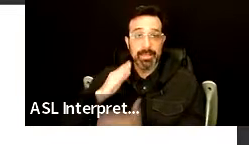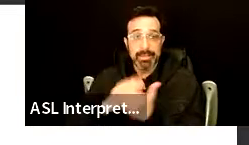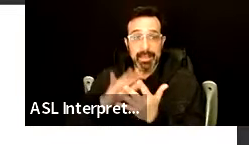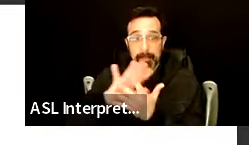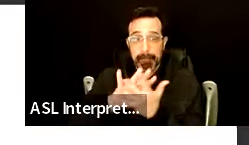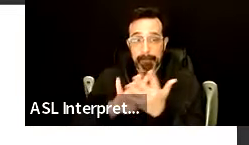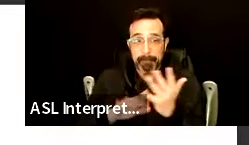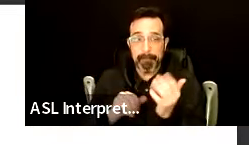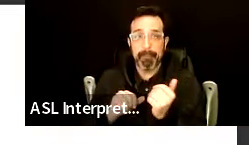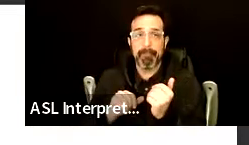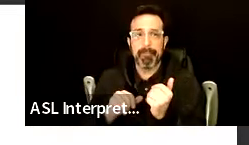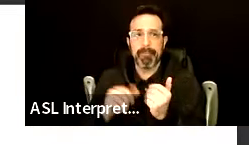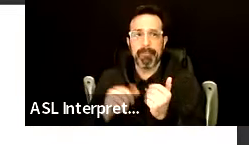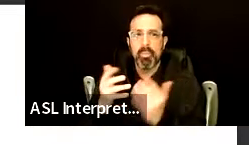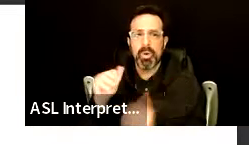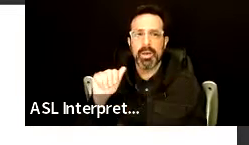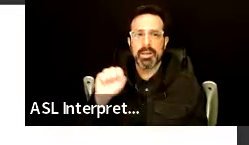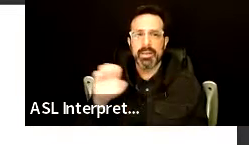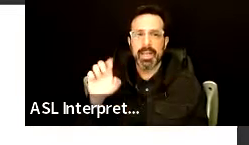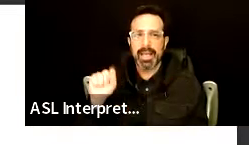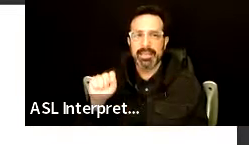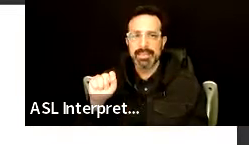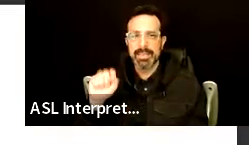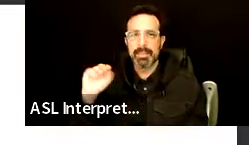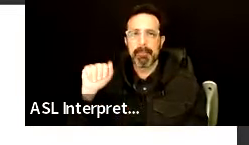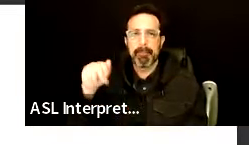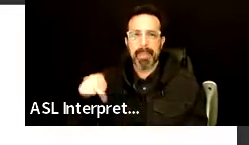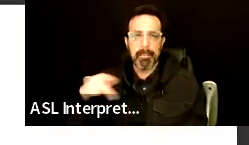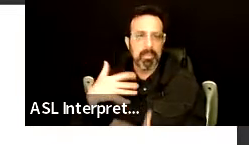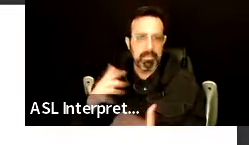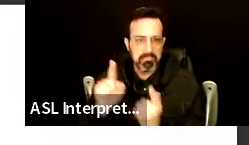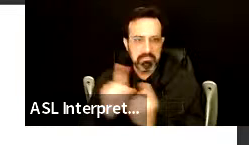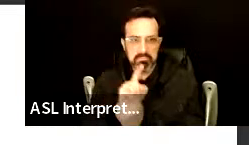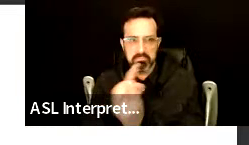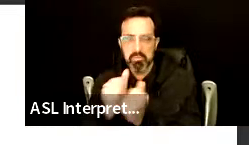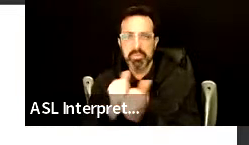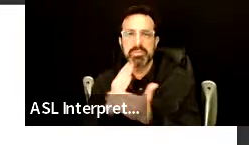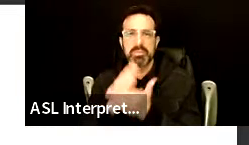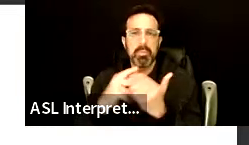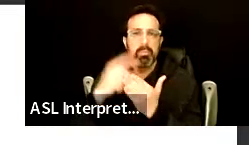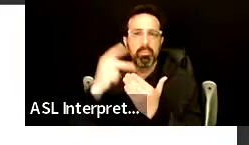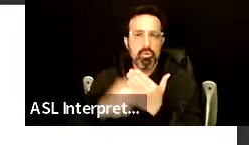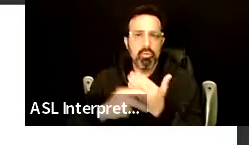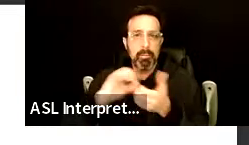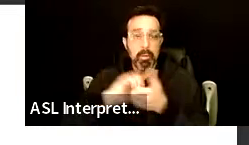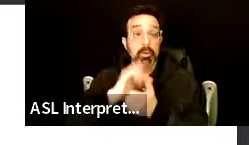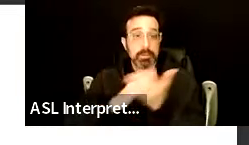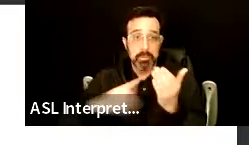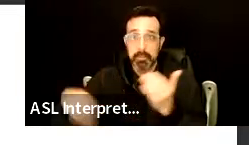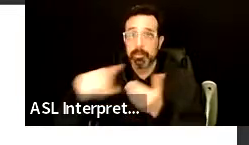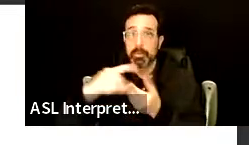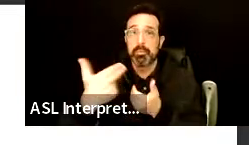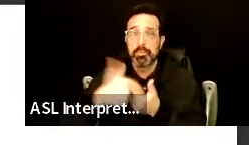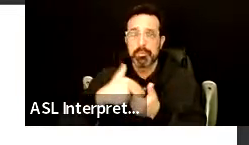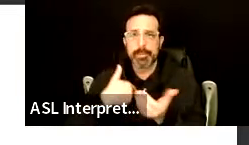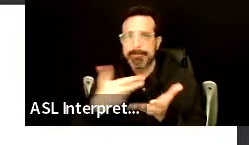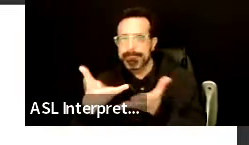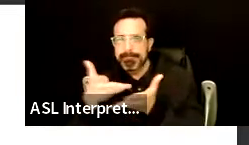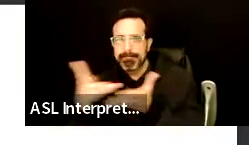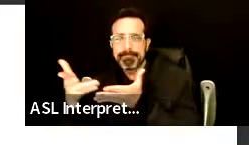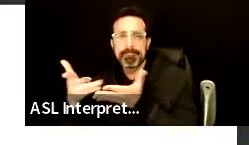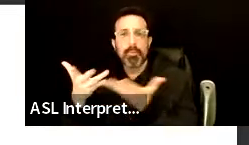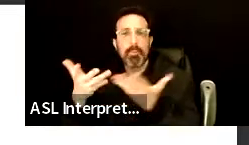around asset mapping. We've met with some of the different program partners. Some of you have participated where we're having conversations